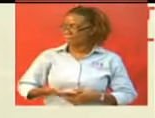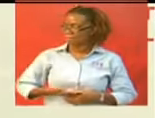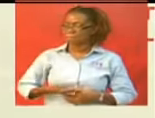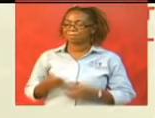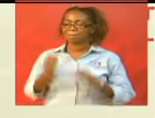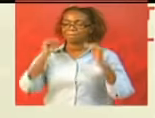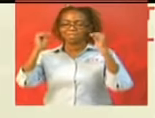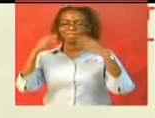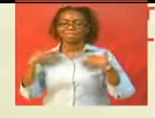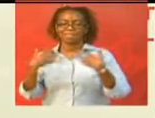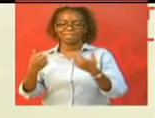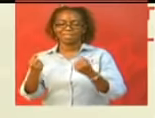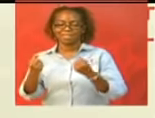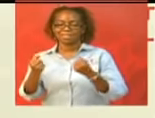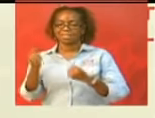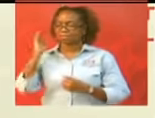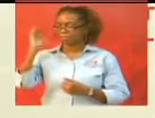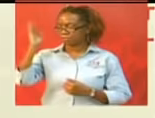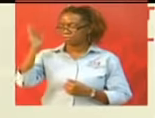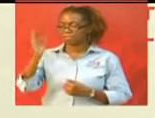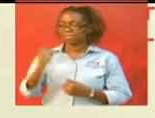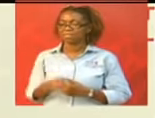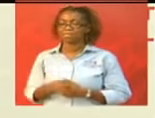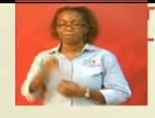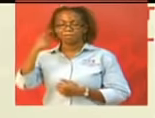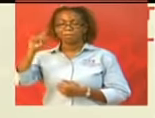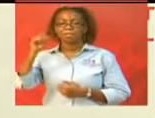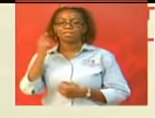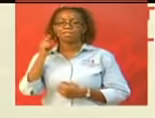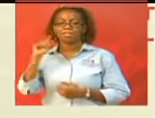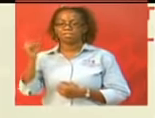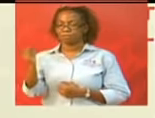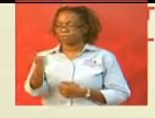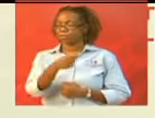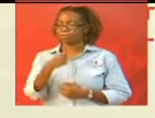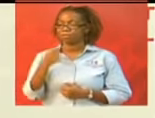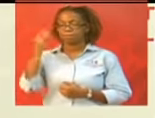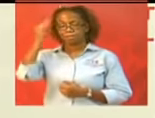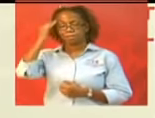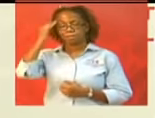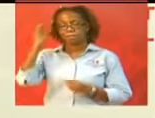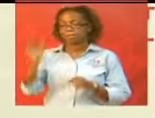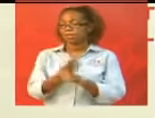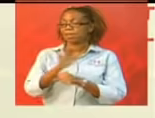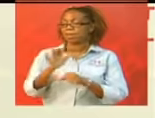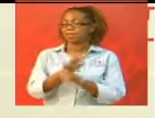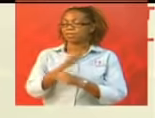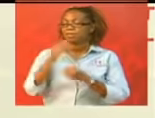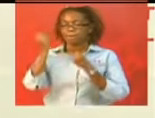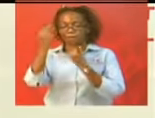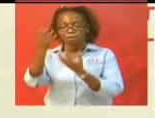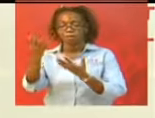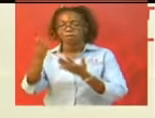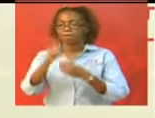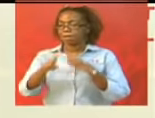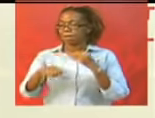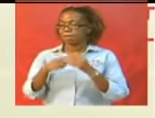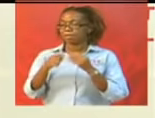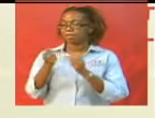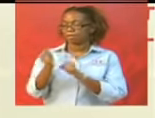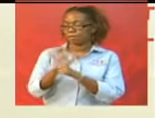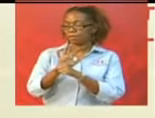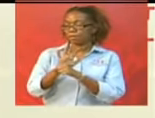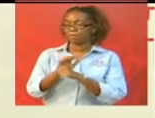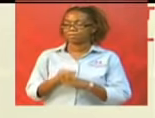media conference, which provides you with clear and accurate information on COVID-19. Our panelists today are